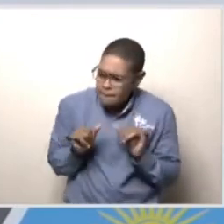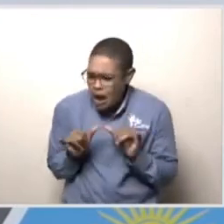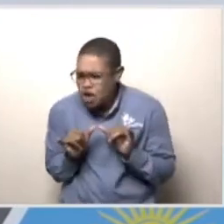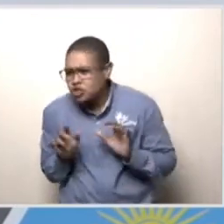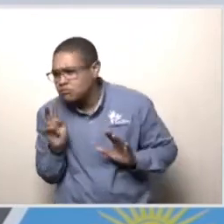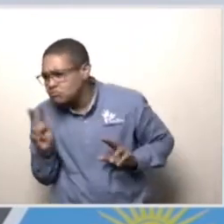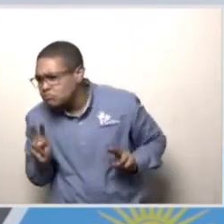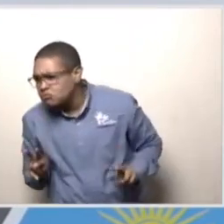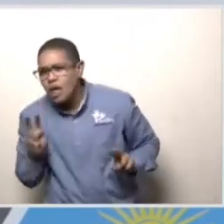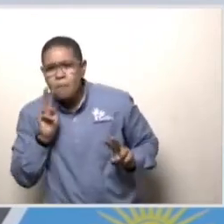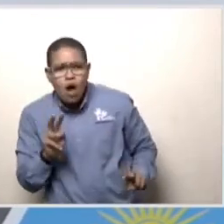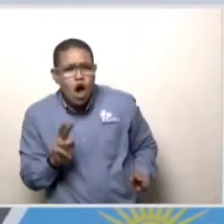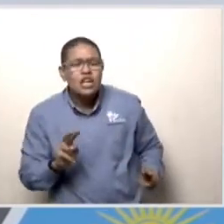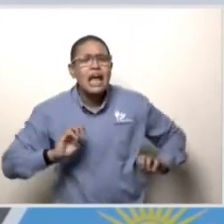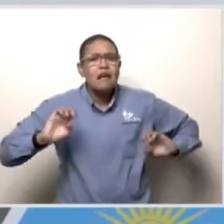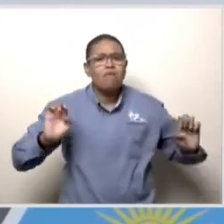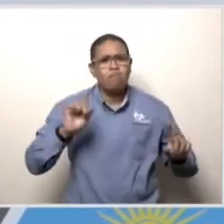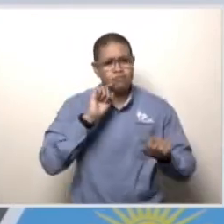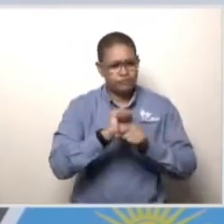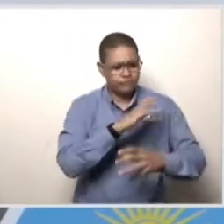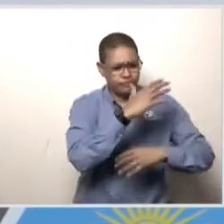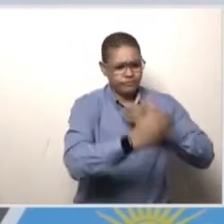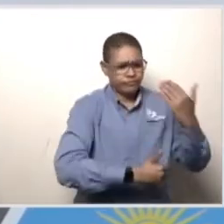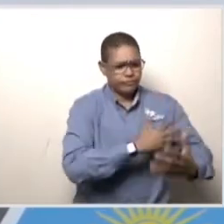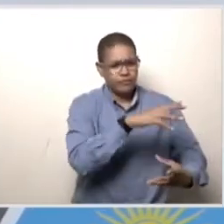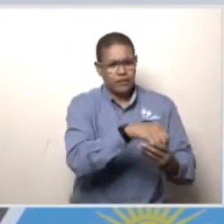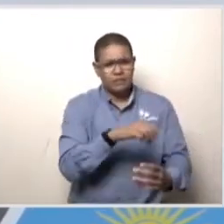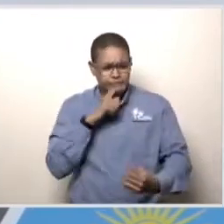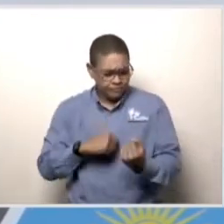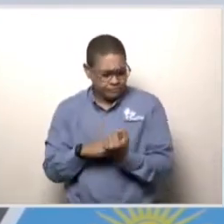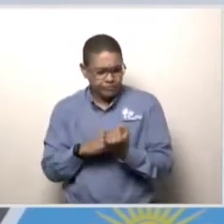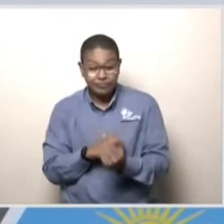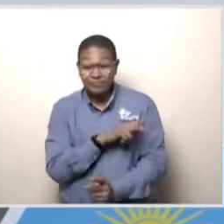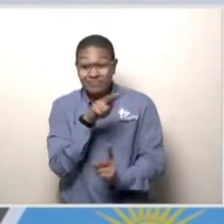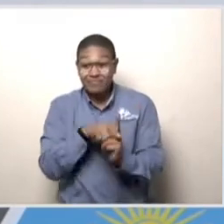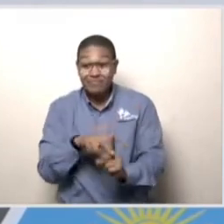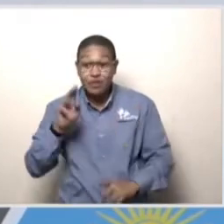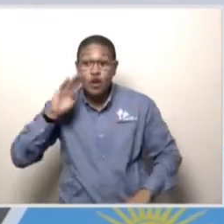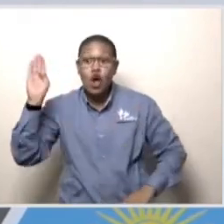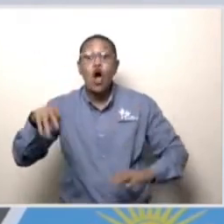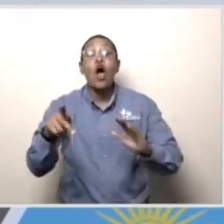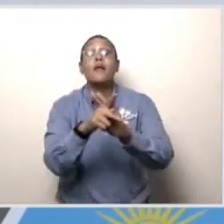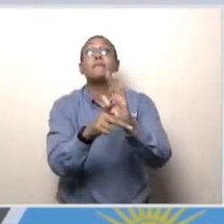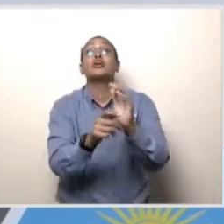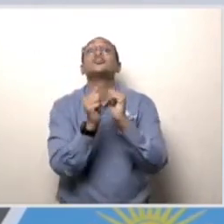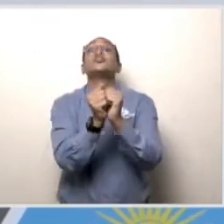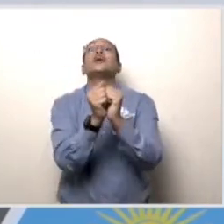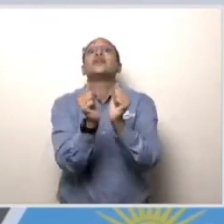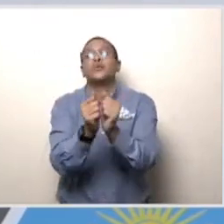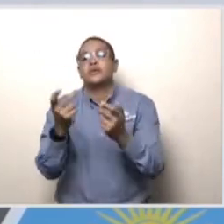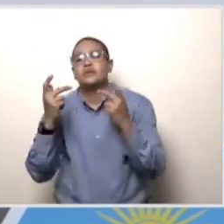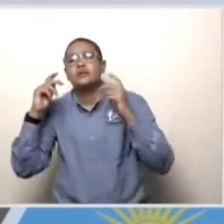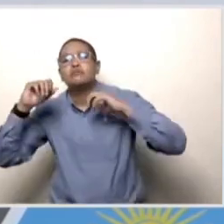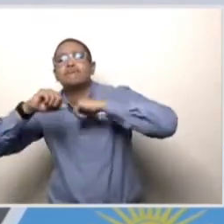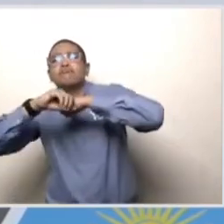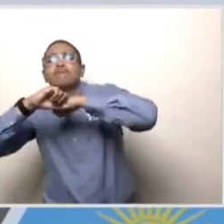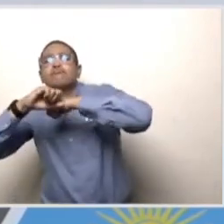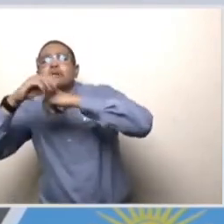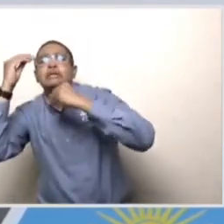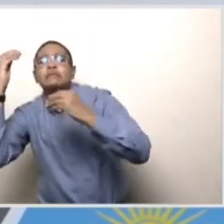and monitoring and evaluation assists in implementation of every policy together with public education.